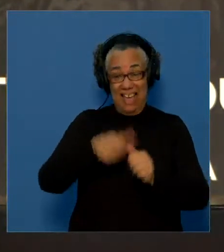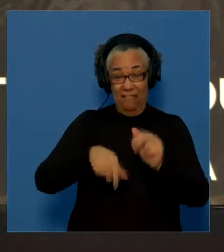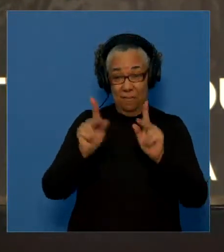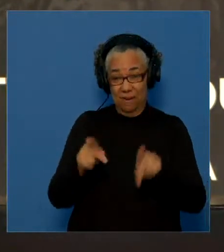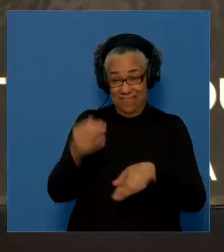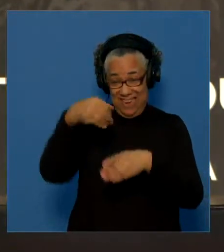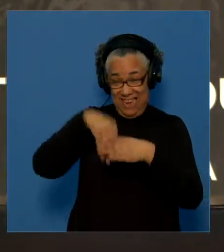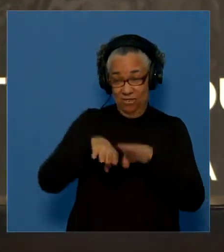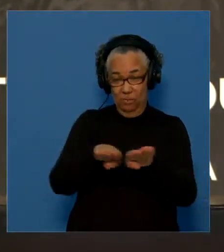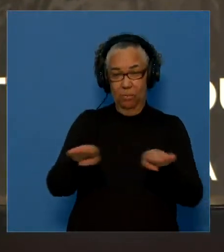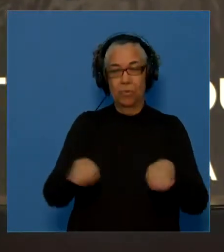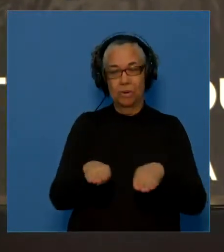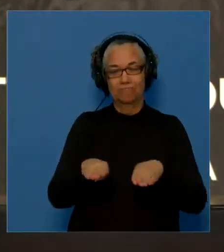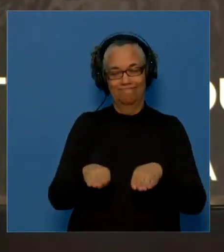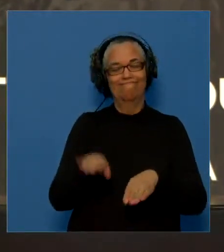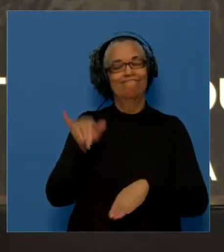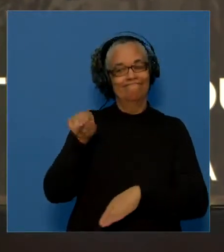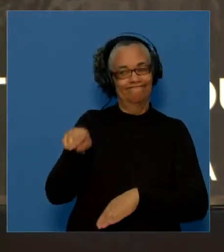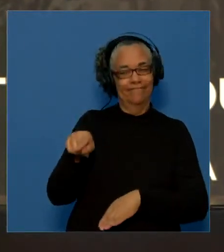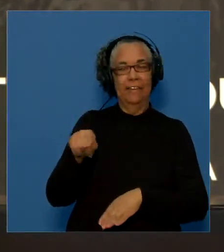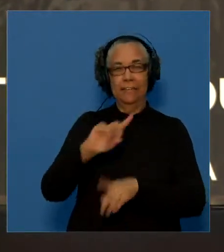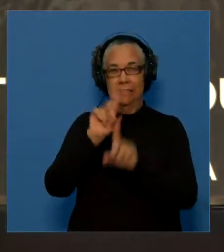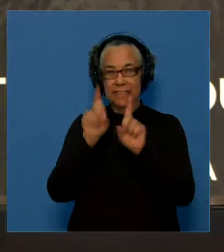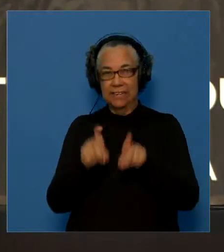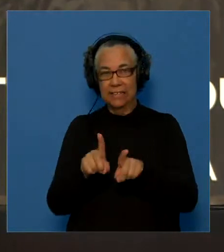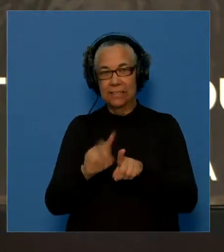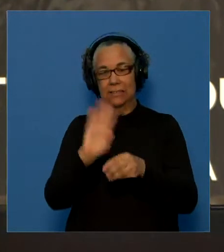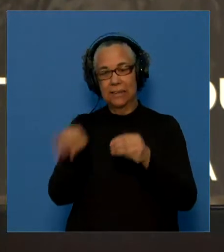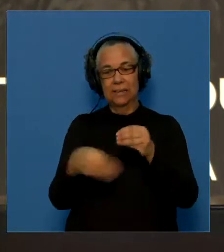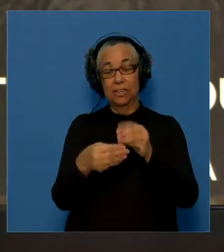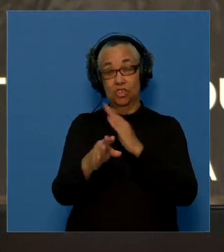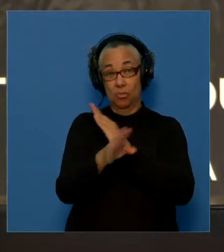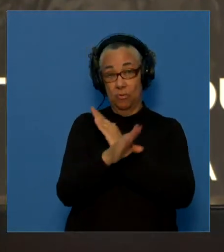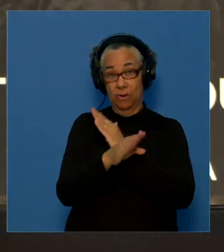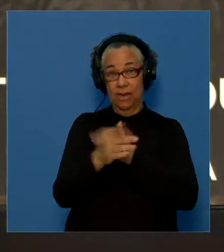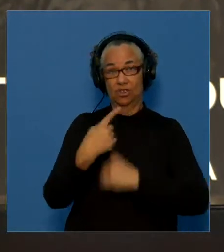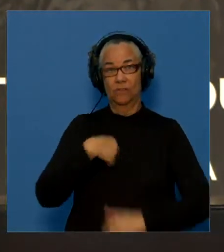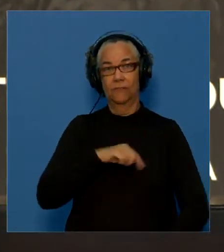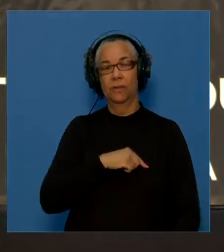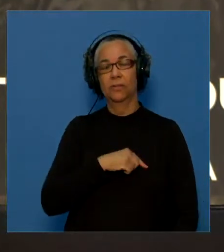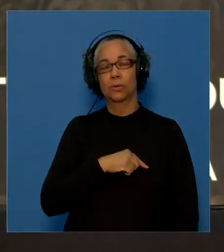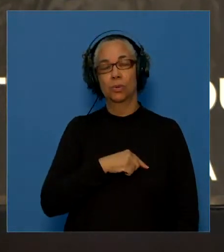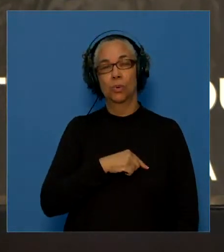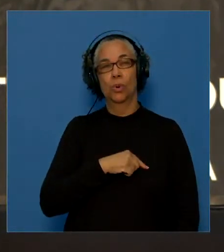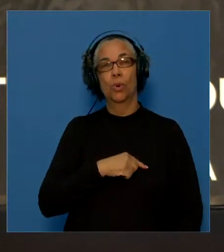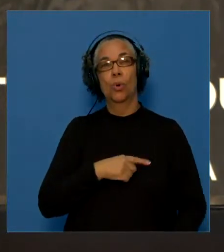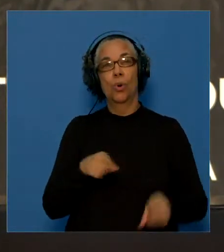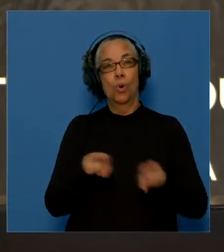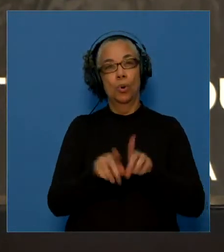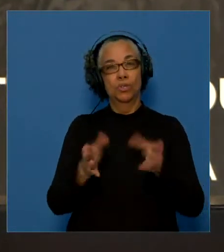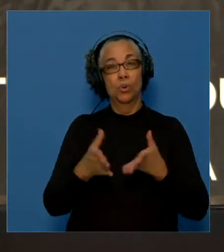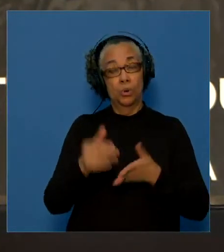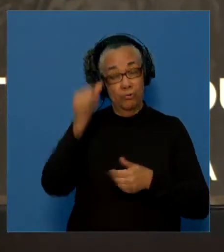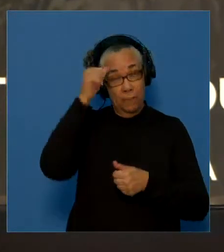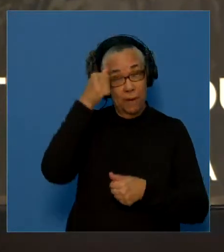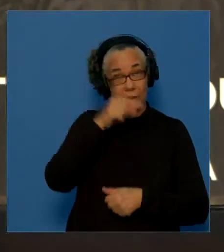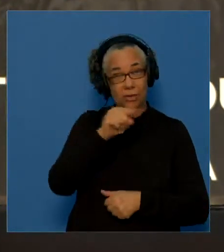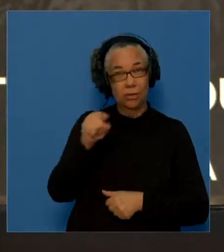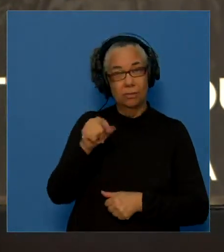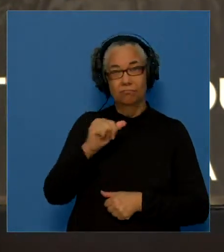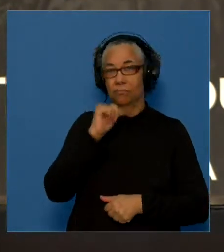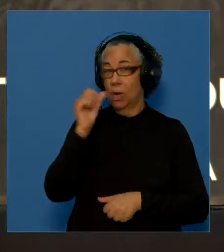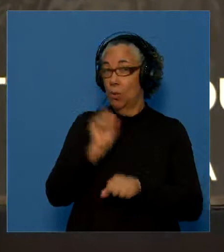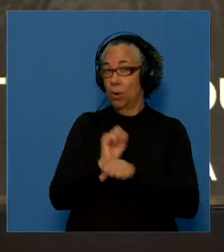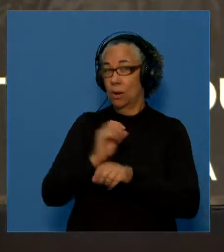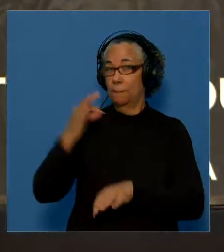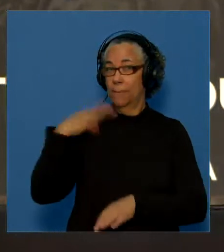provides an added layer of protection for us. I also want to remind residents that the unemployment benefits are available